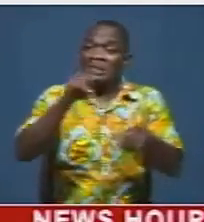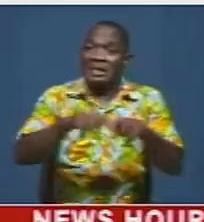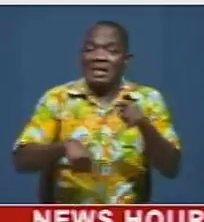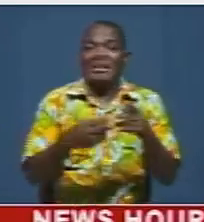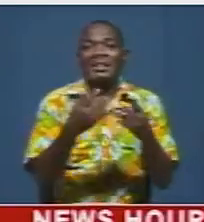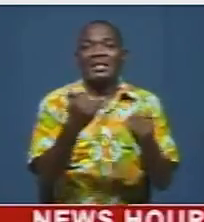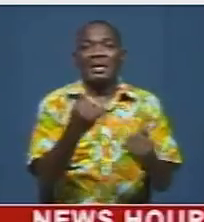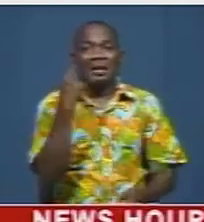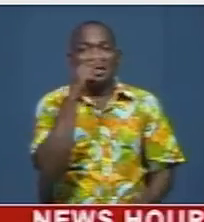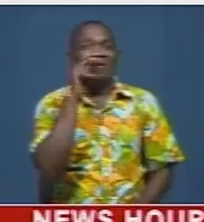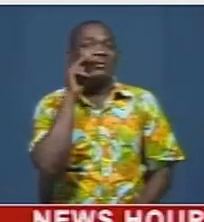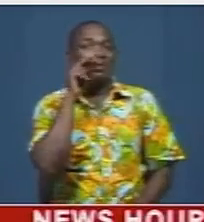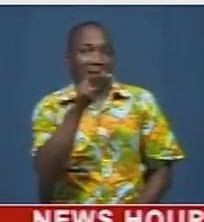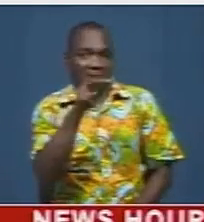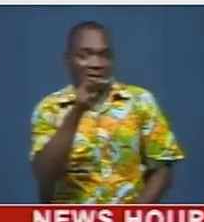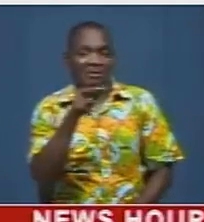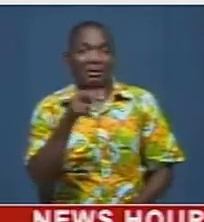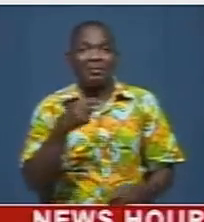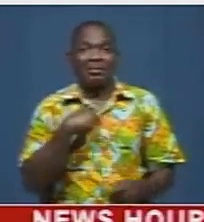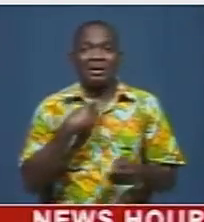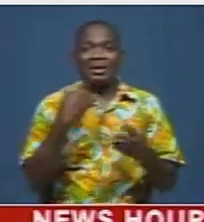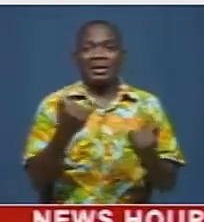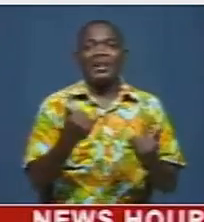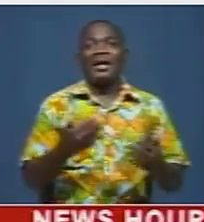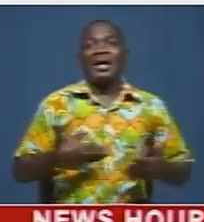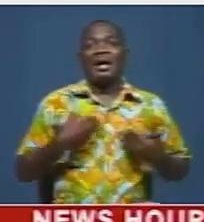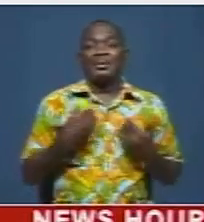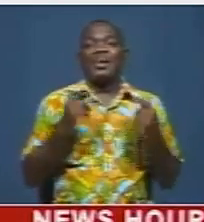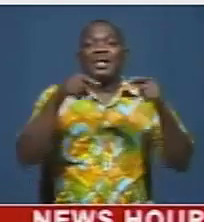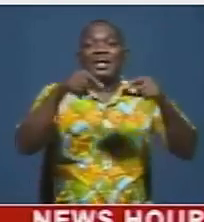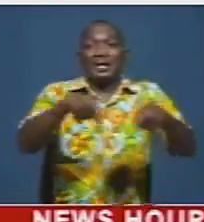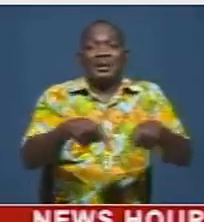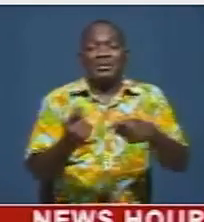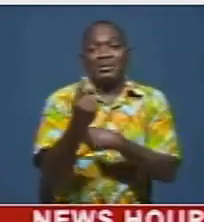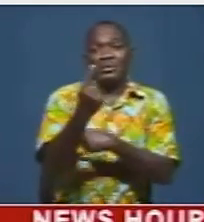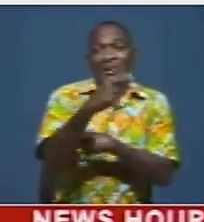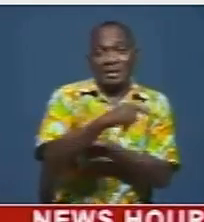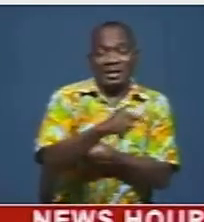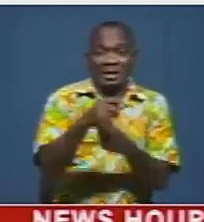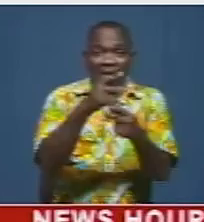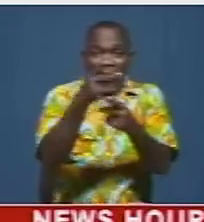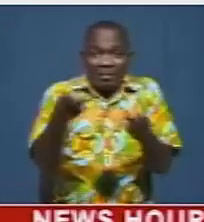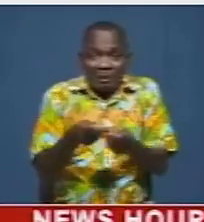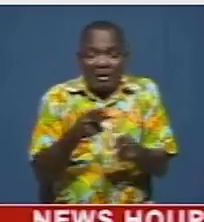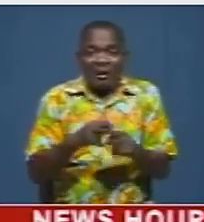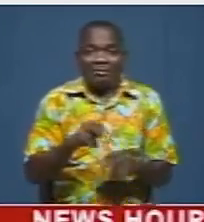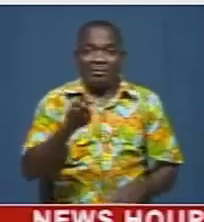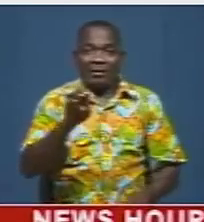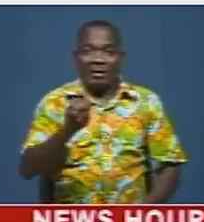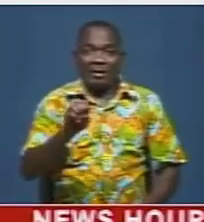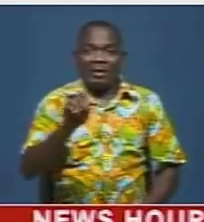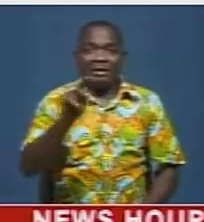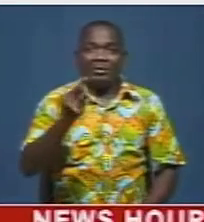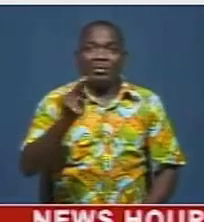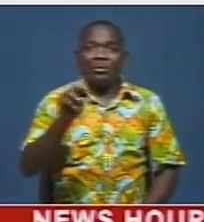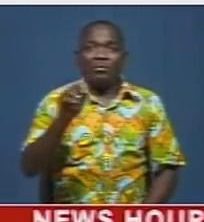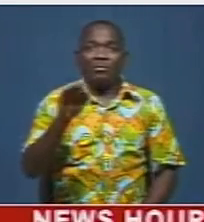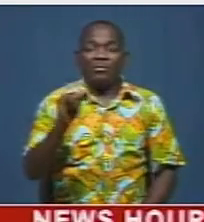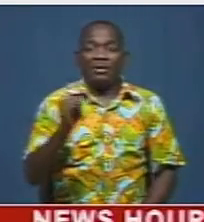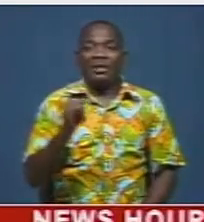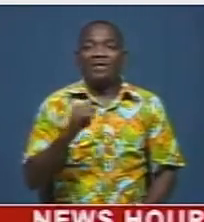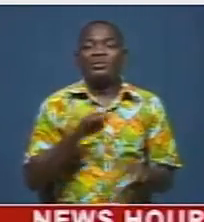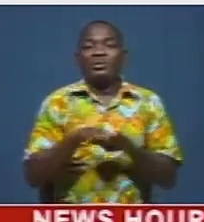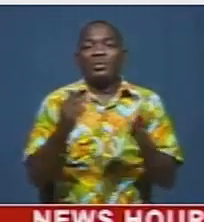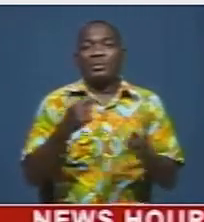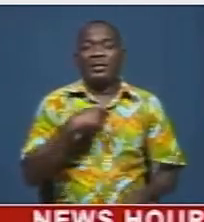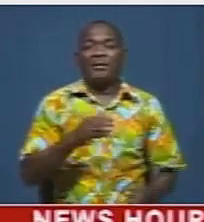without vision. And I'm very happy to be here, back here in Ekonfi, and indeed very proud to commission